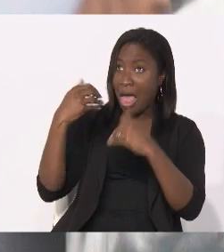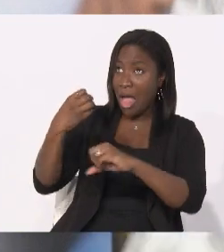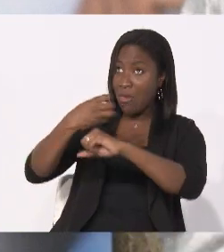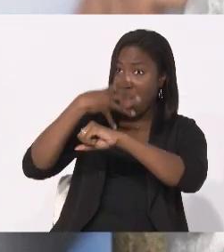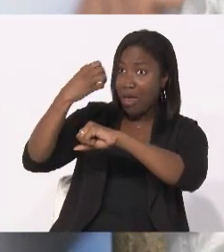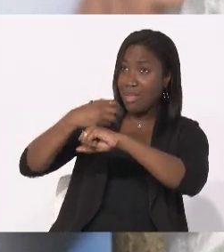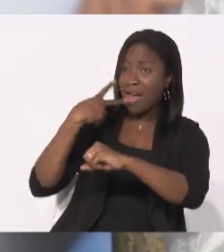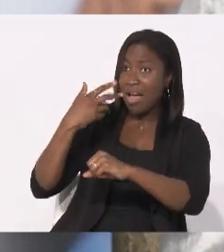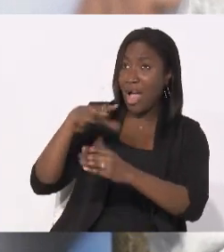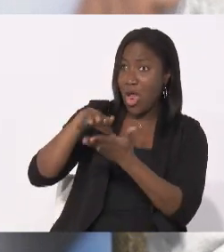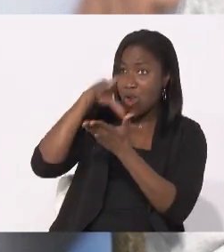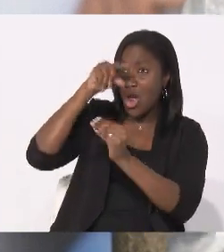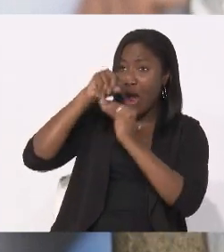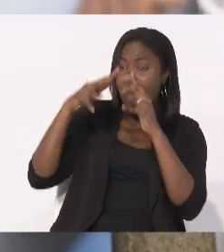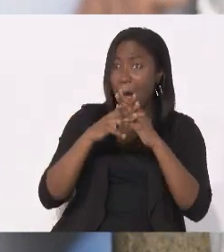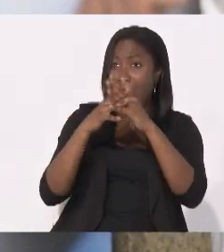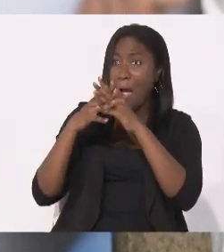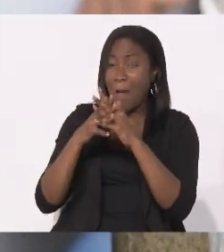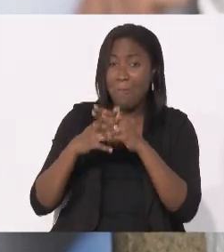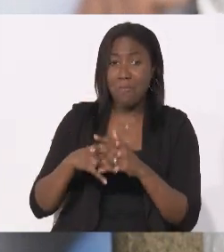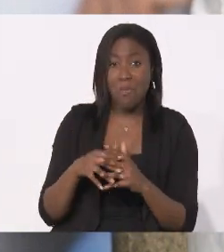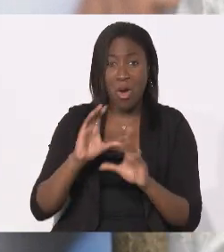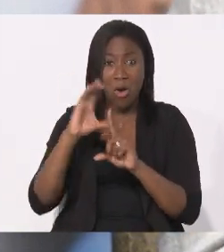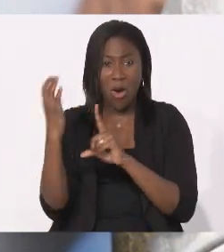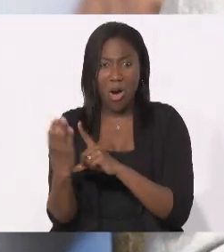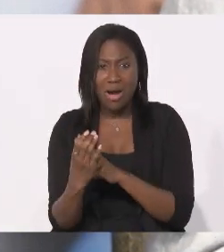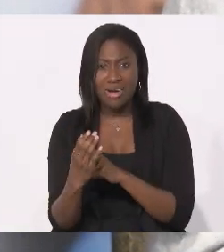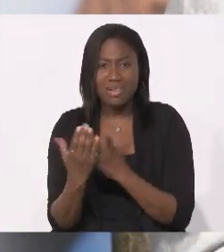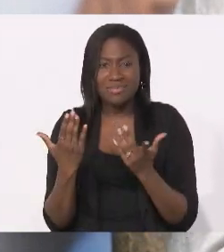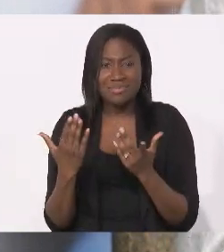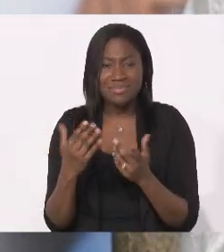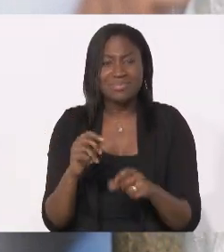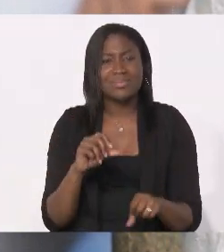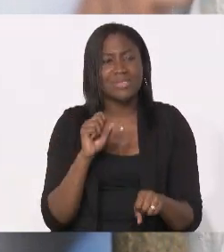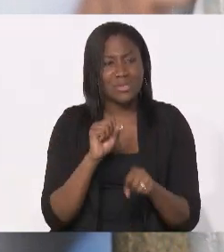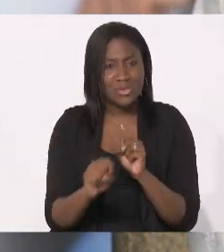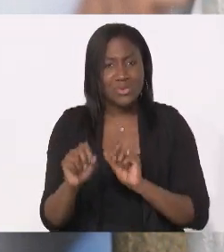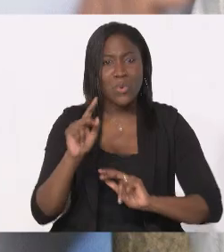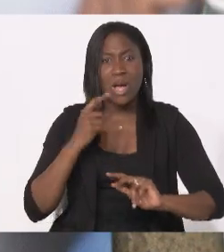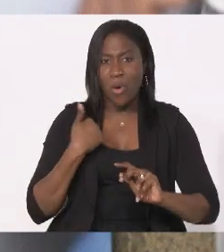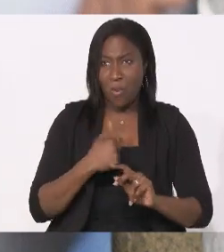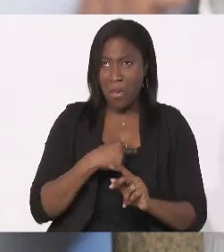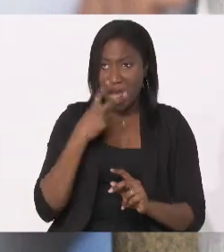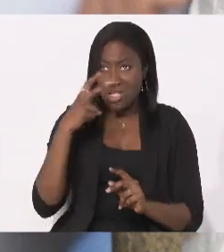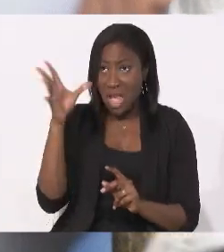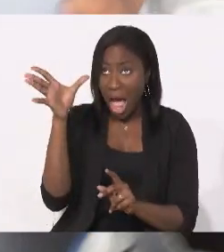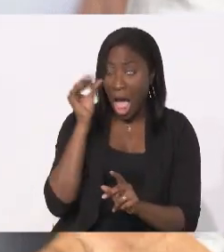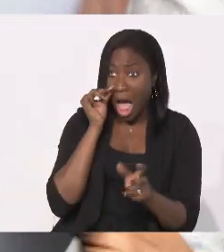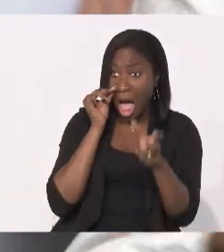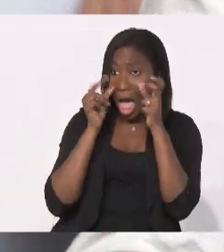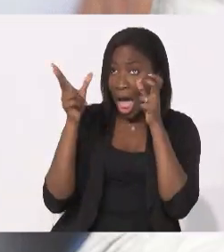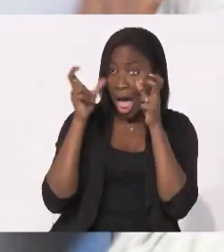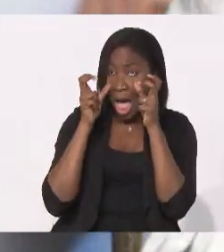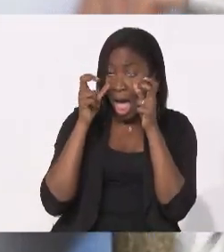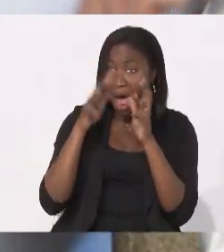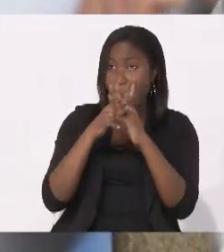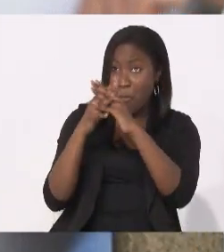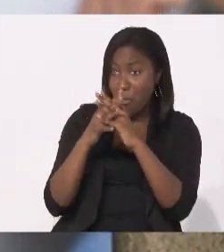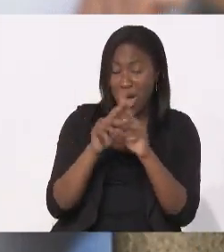we are moving away from us. That's one of my fears. If the environment exists, and the